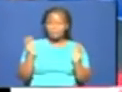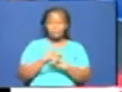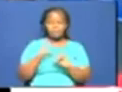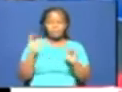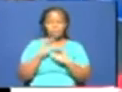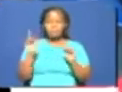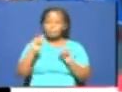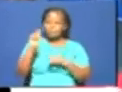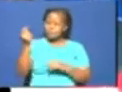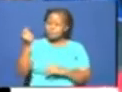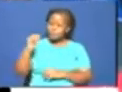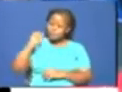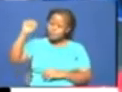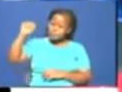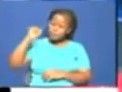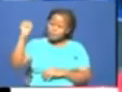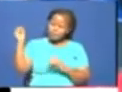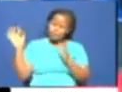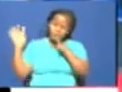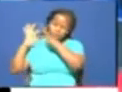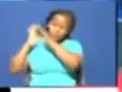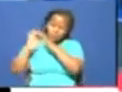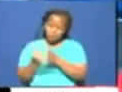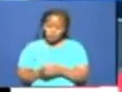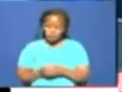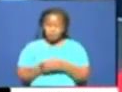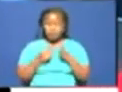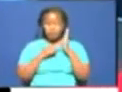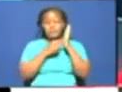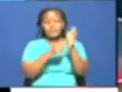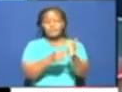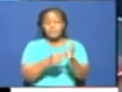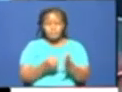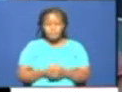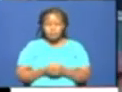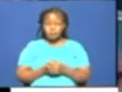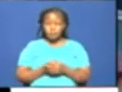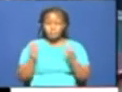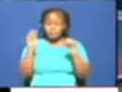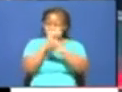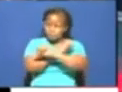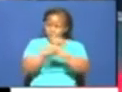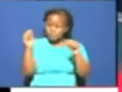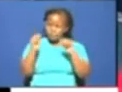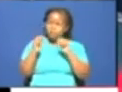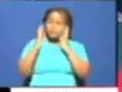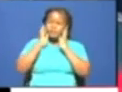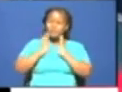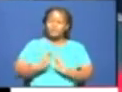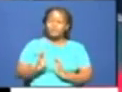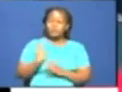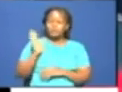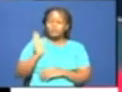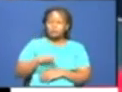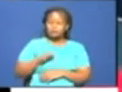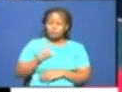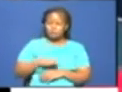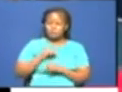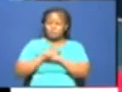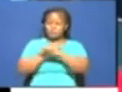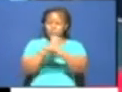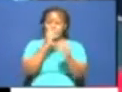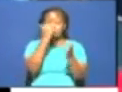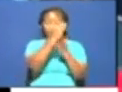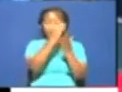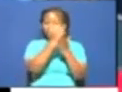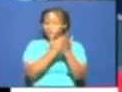political culture. For example, President Kenyatta's Linda Mama program could not have